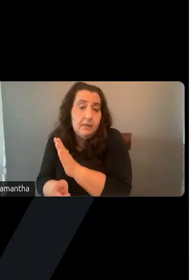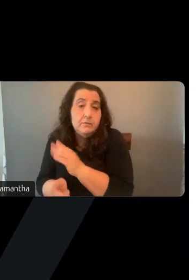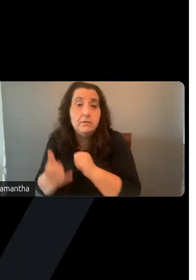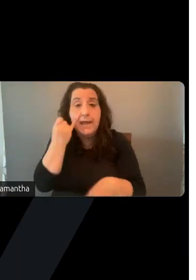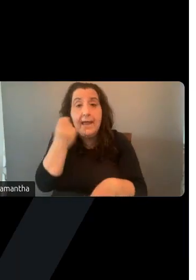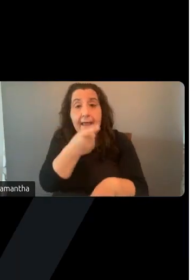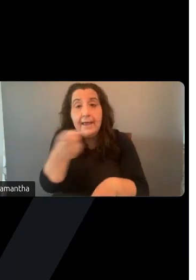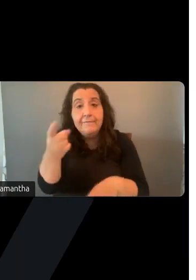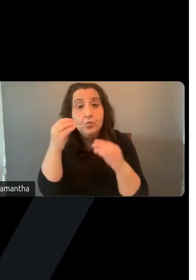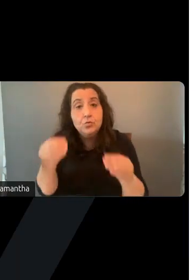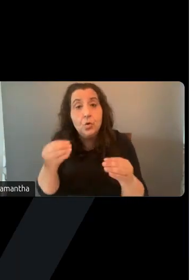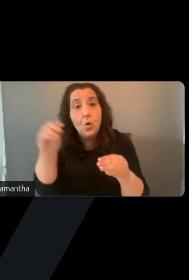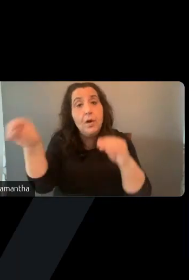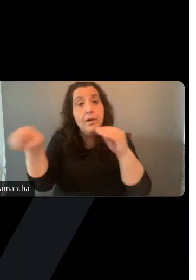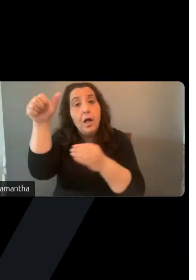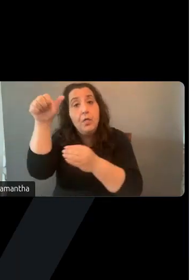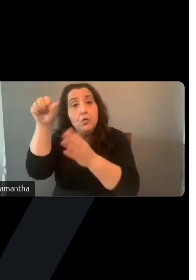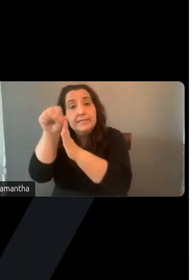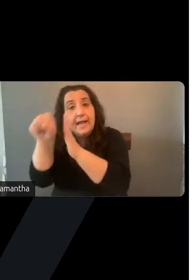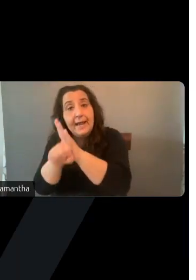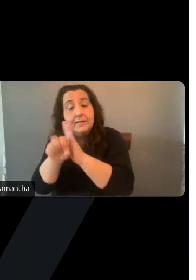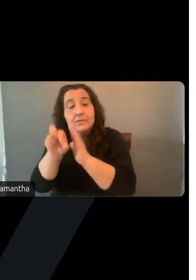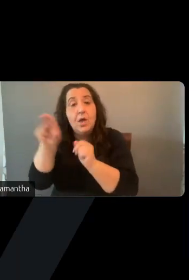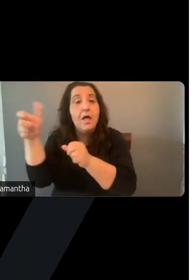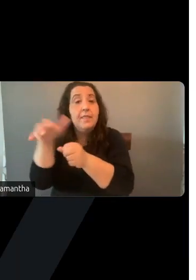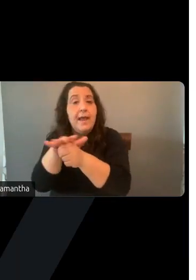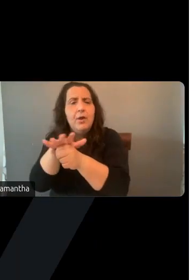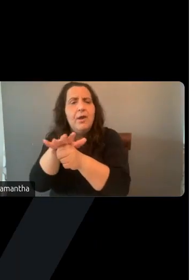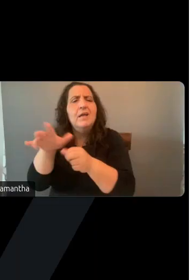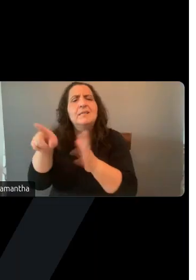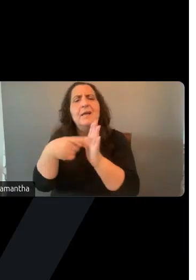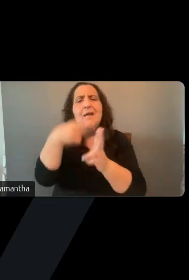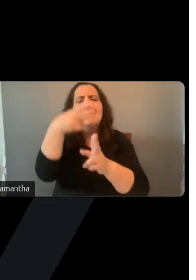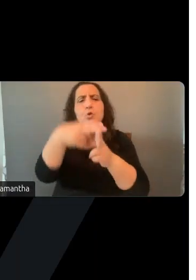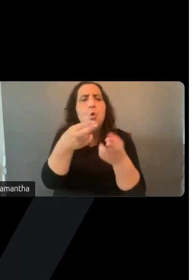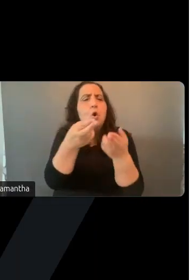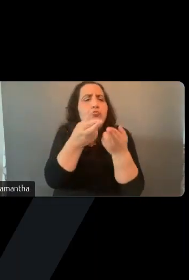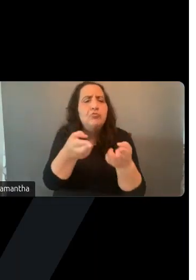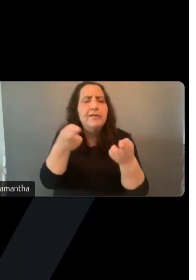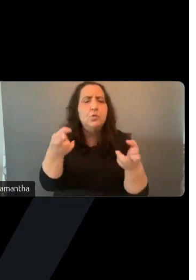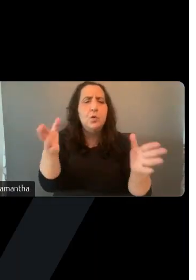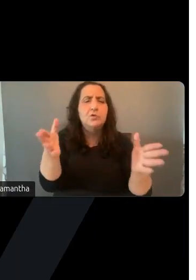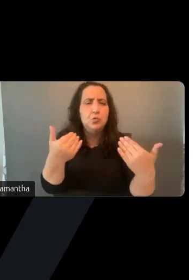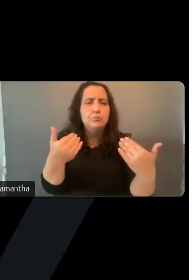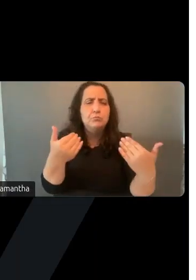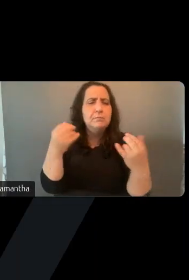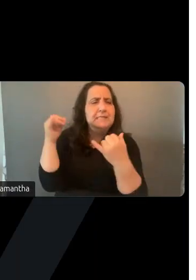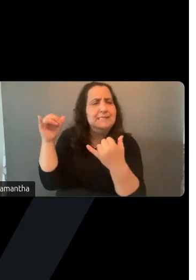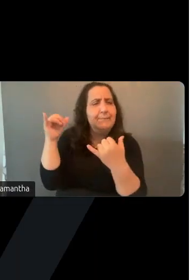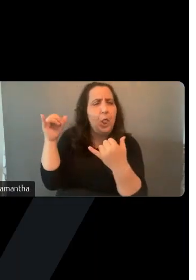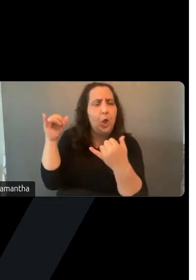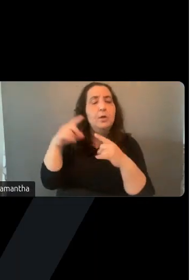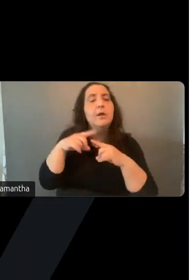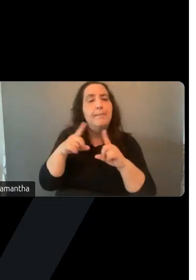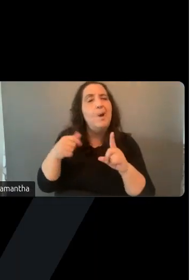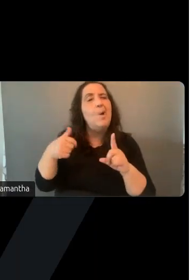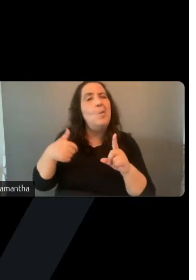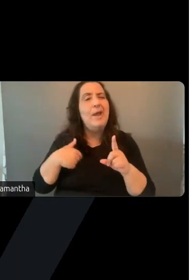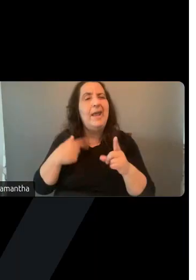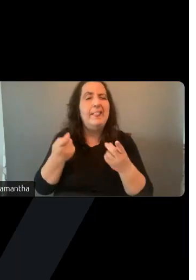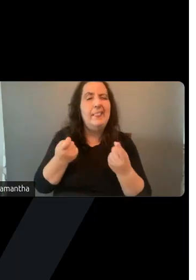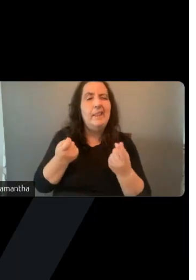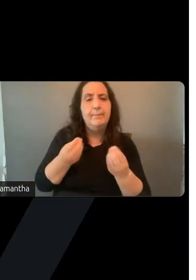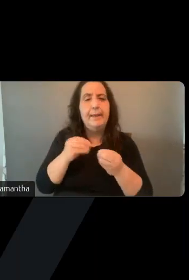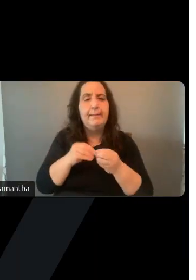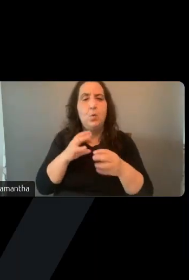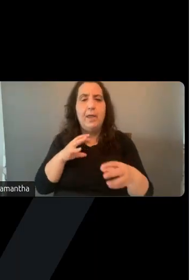other states or areas, you may have heard of like Resource Room. It's very similar, but we take it a step further and try to be a bit more inclusive here